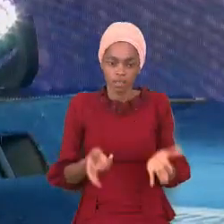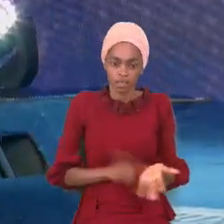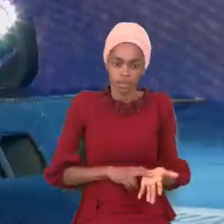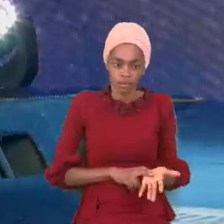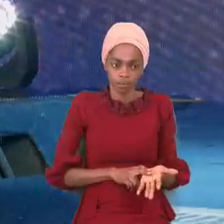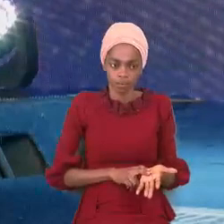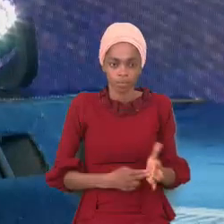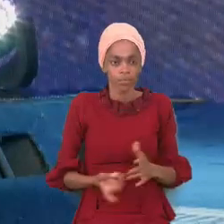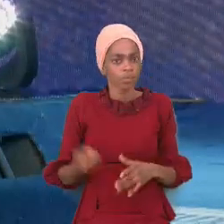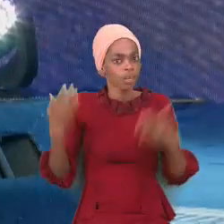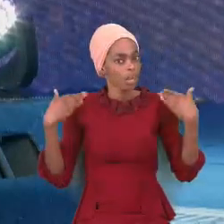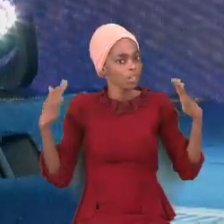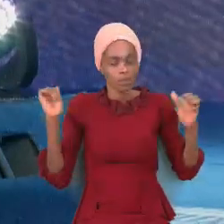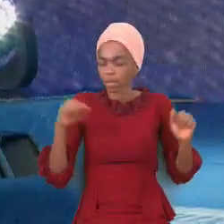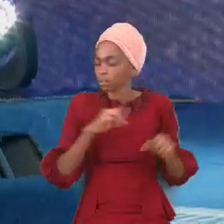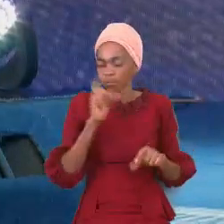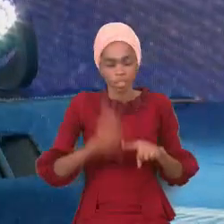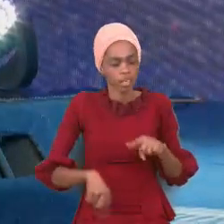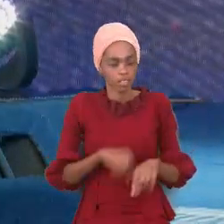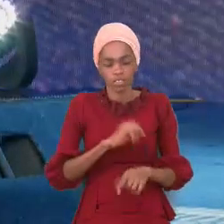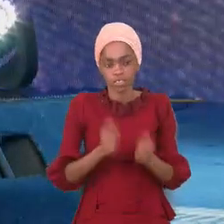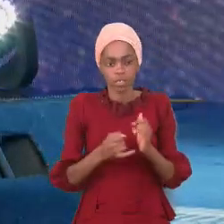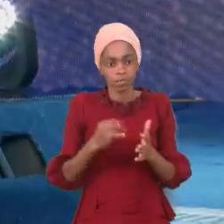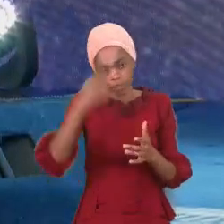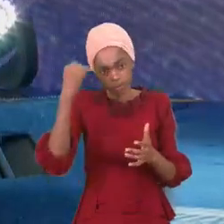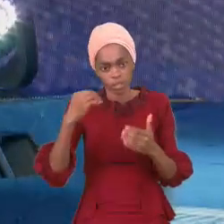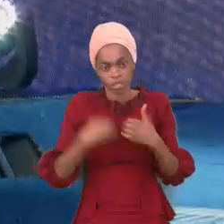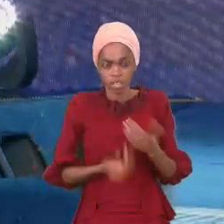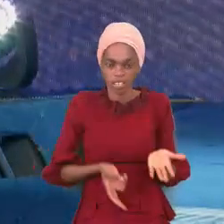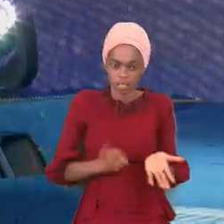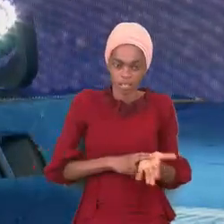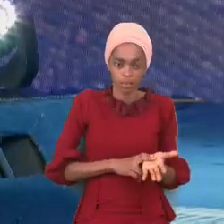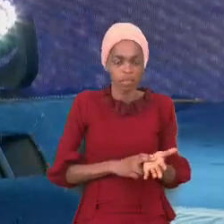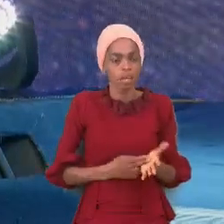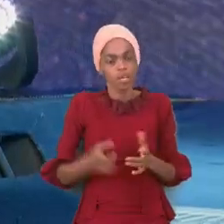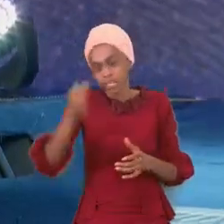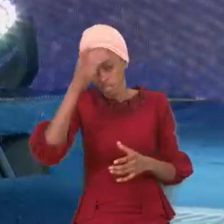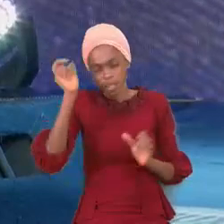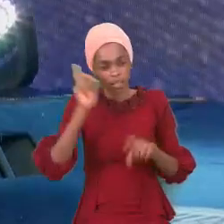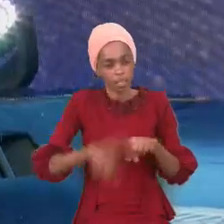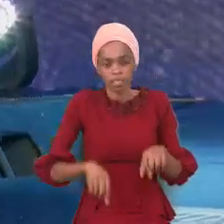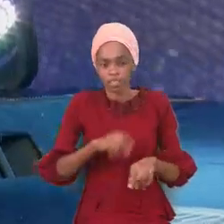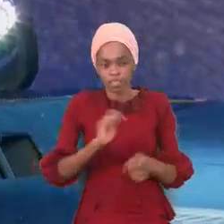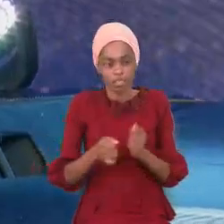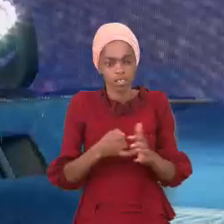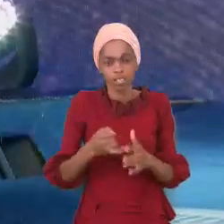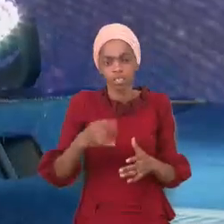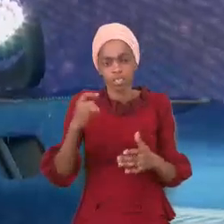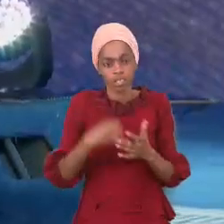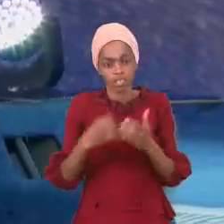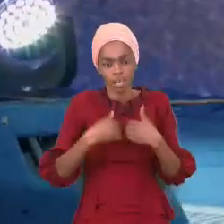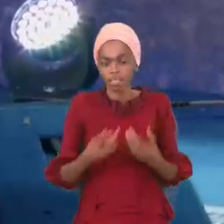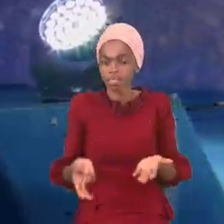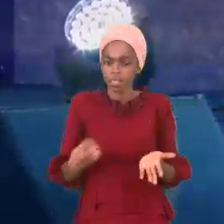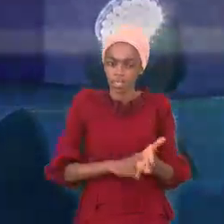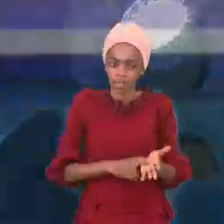an angel cannot change it. It has a seal. Satan cannot change it. It has a seal.